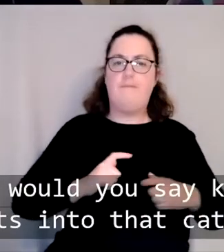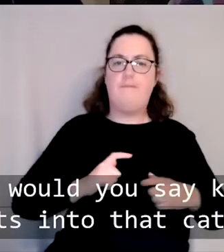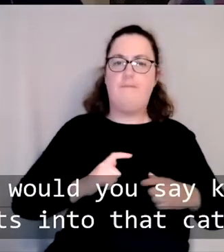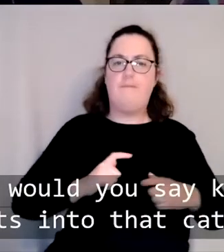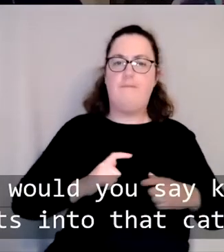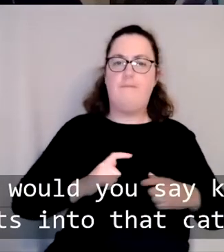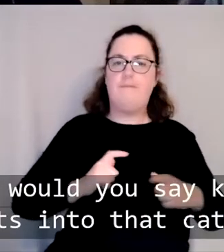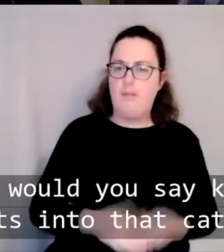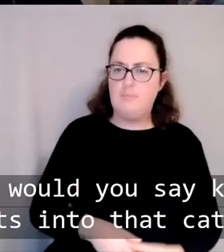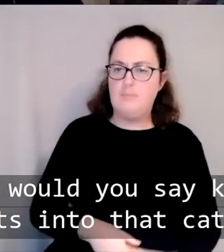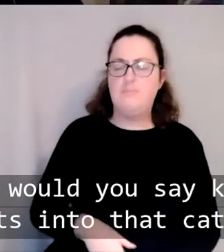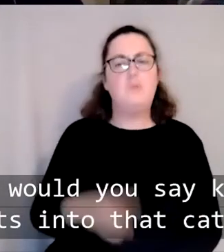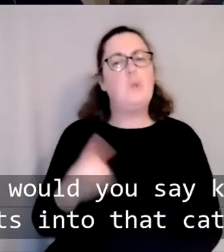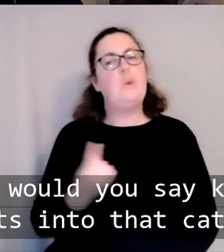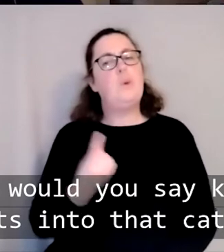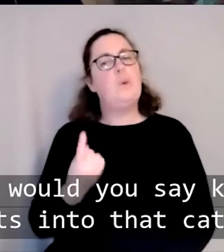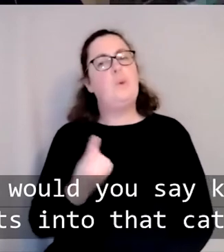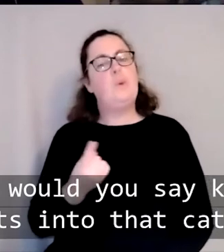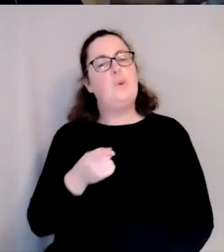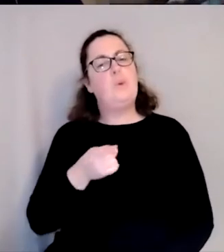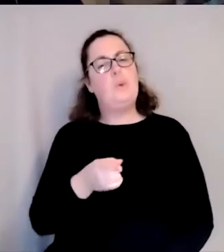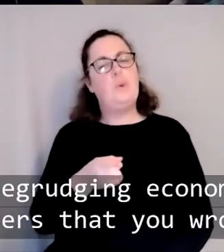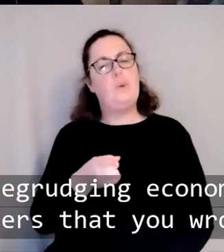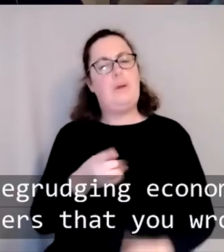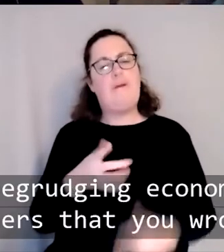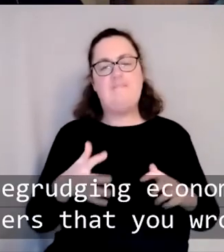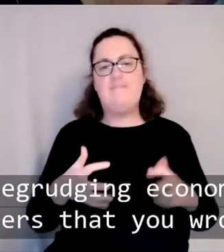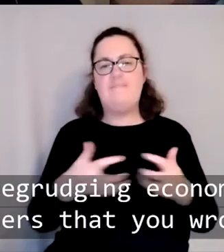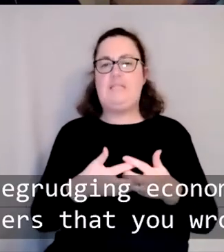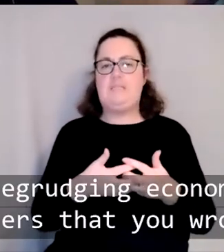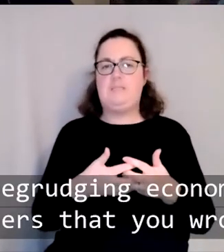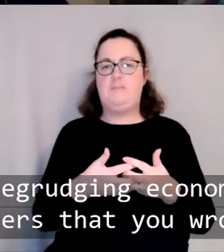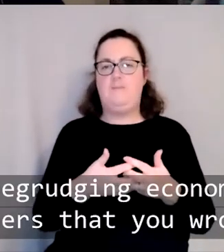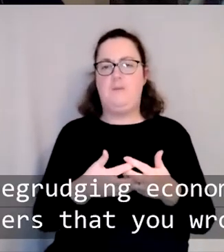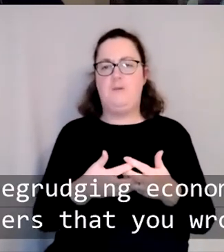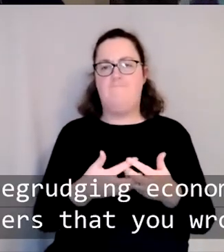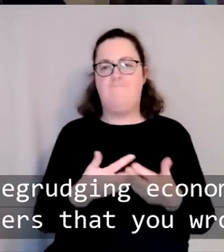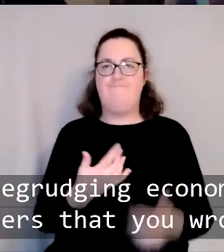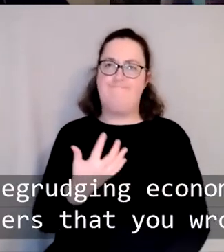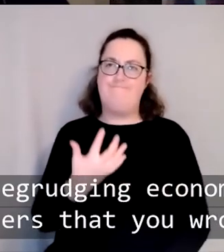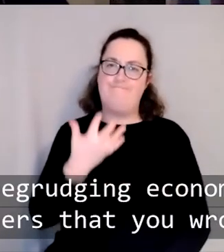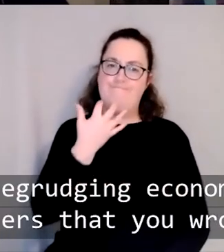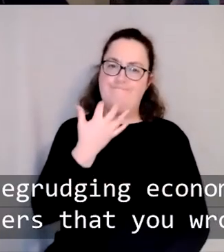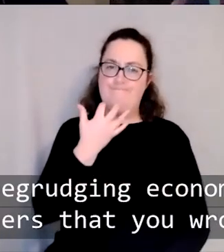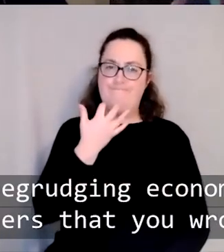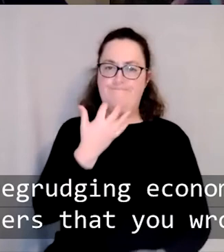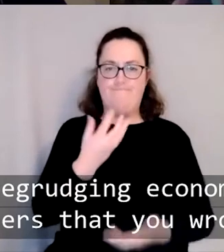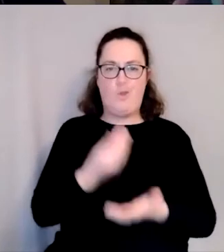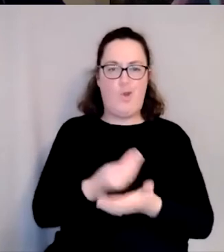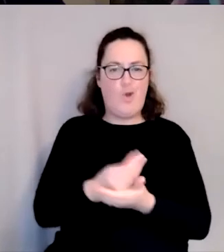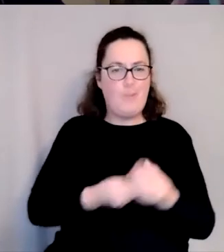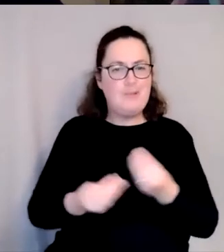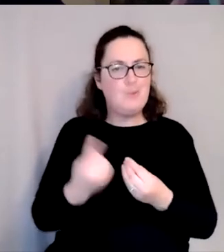you say kind of fits into that category of that kind of begrudging economist of the others that you wrote